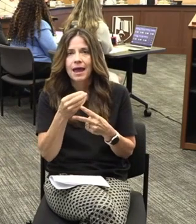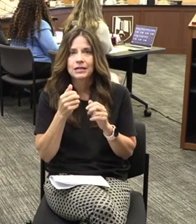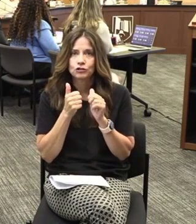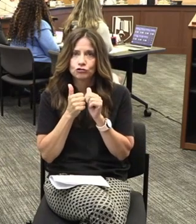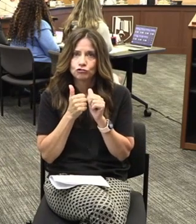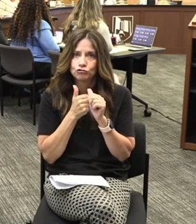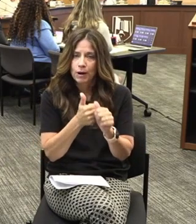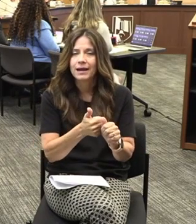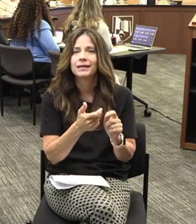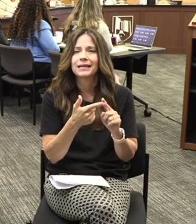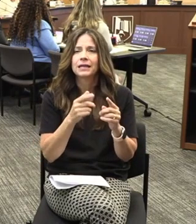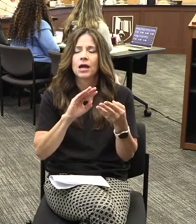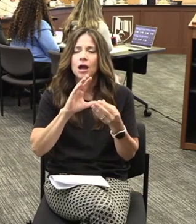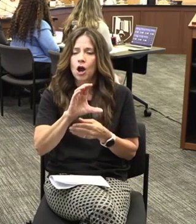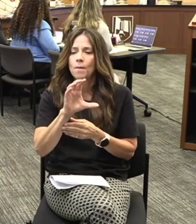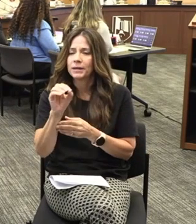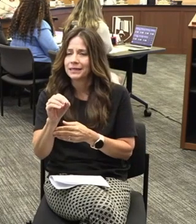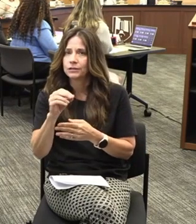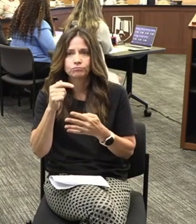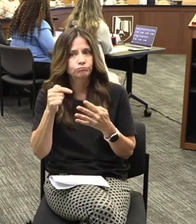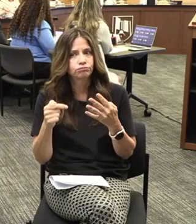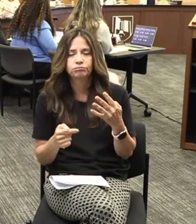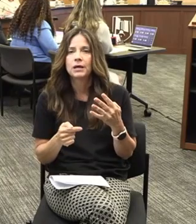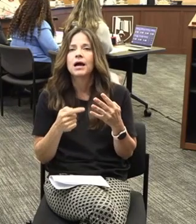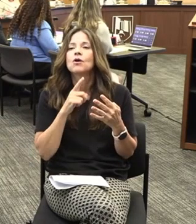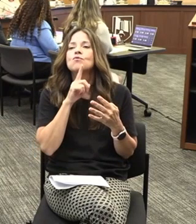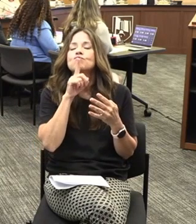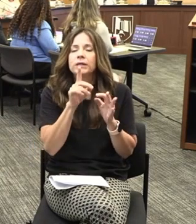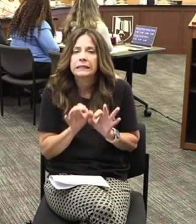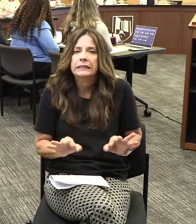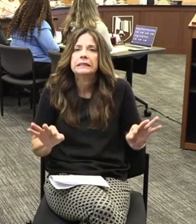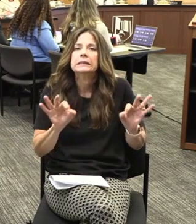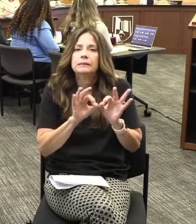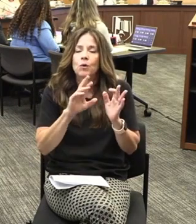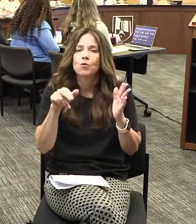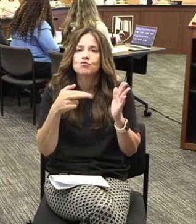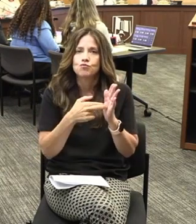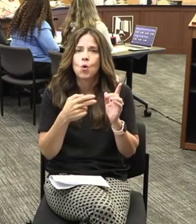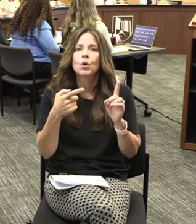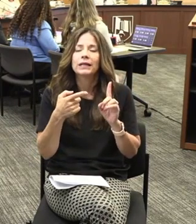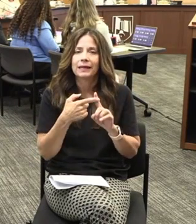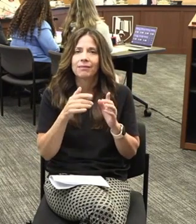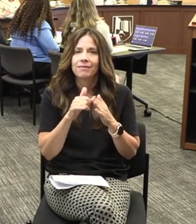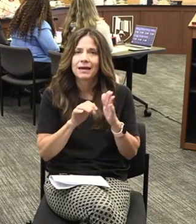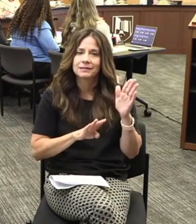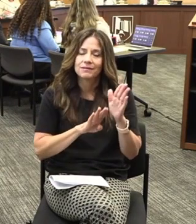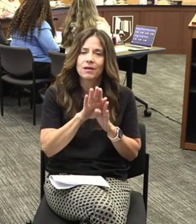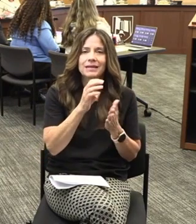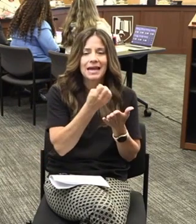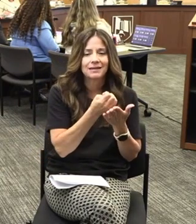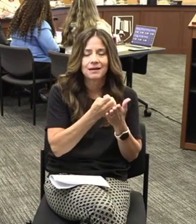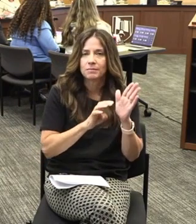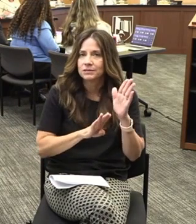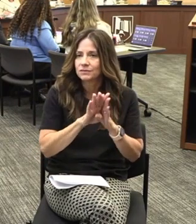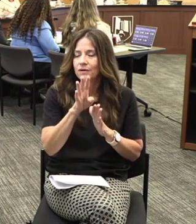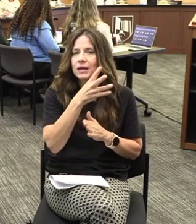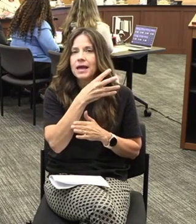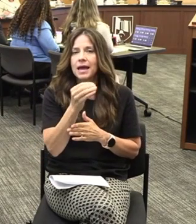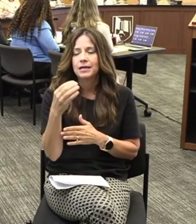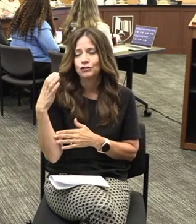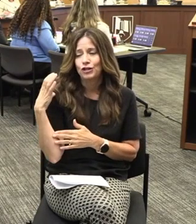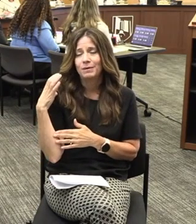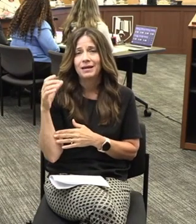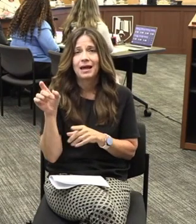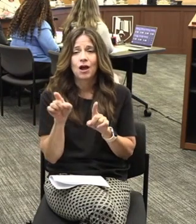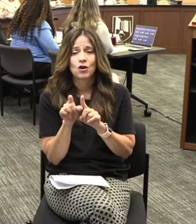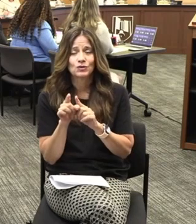them. JJC has played a really important role in workforce development and economic development. Additionally, Chairman, I'll probably save this